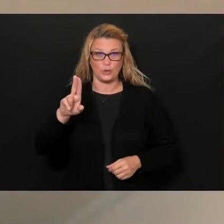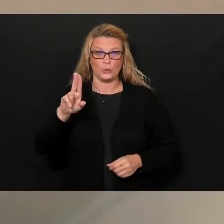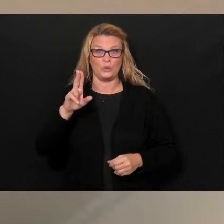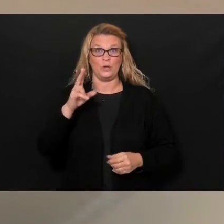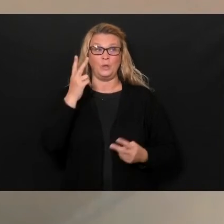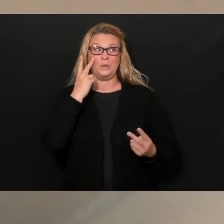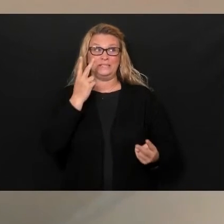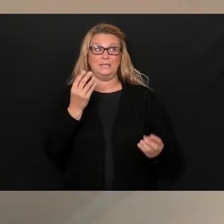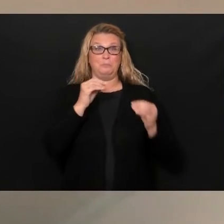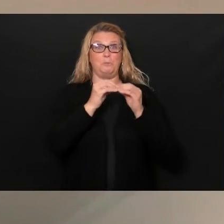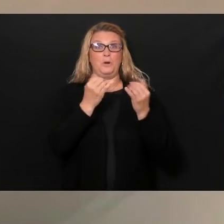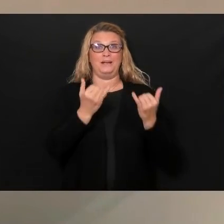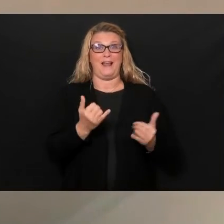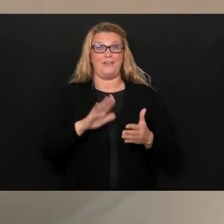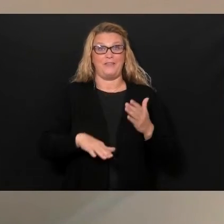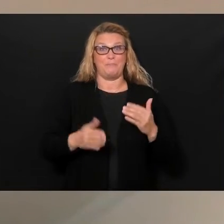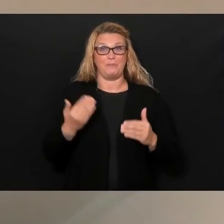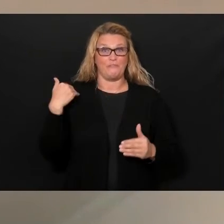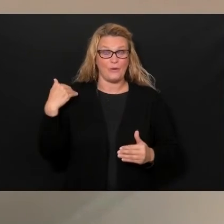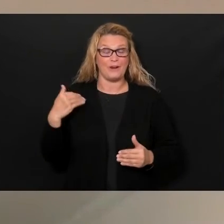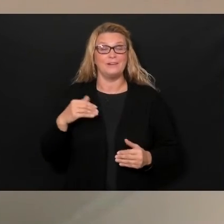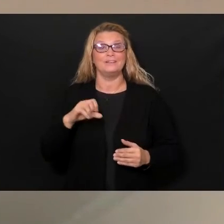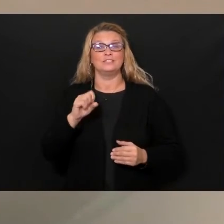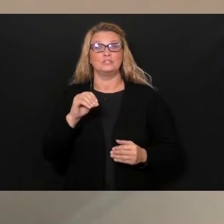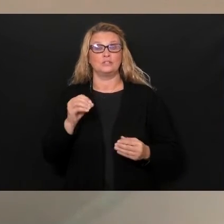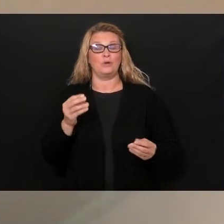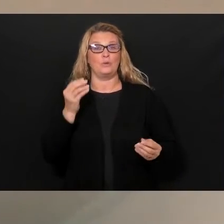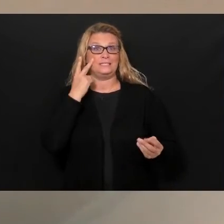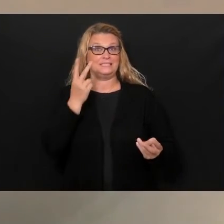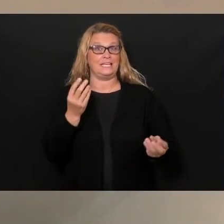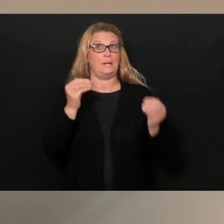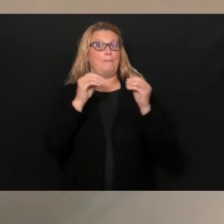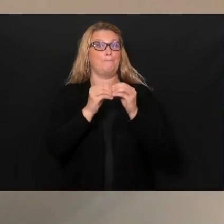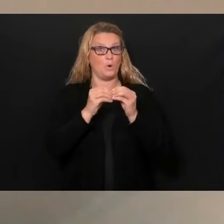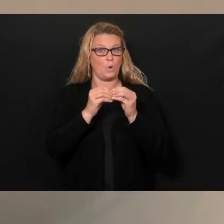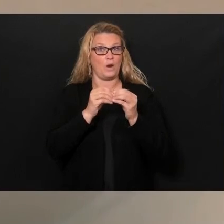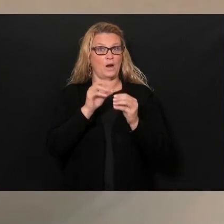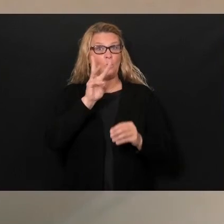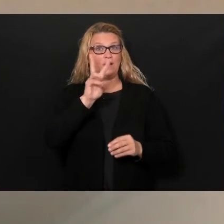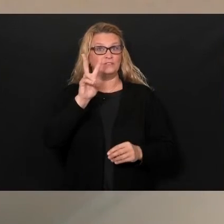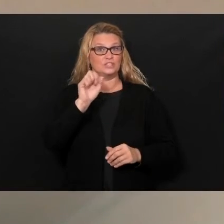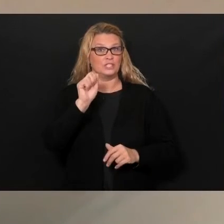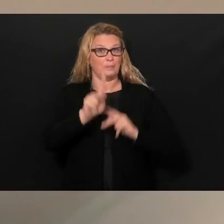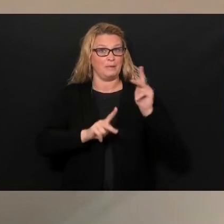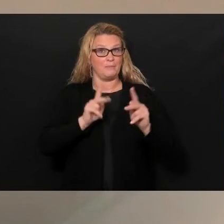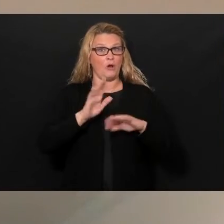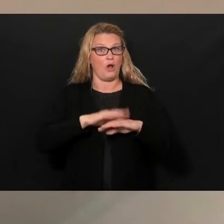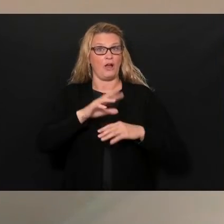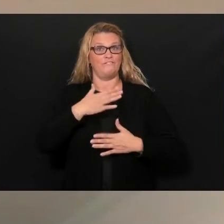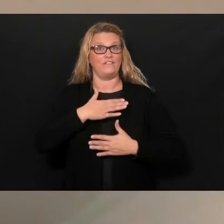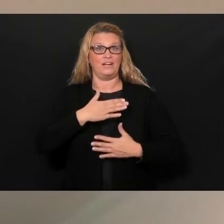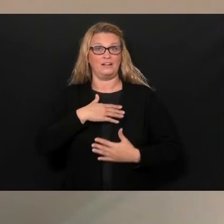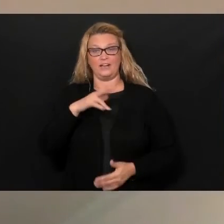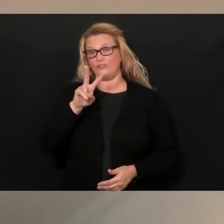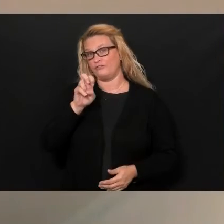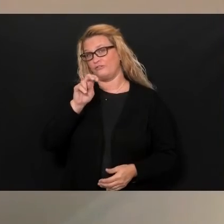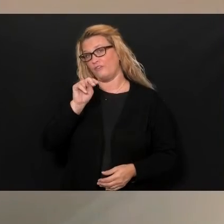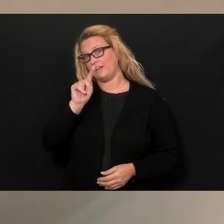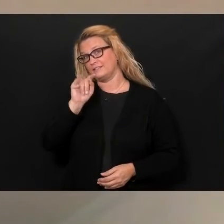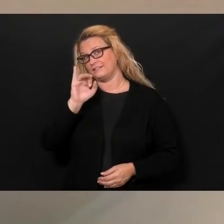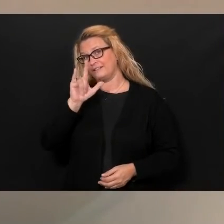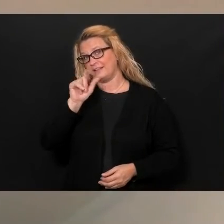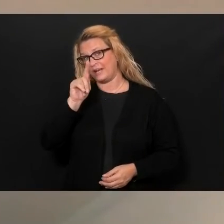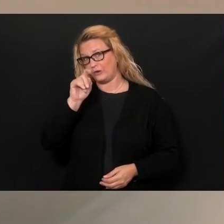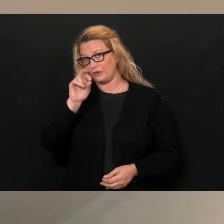before, and also more West Virginians on ventilators from COVID than we've had before. Now, I think that as